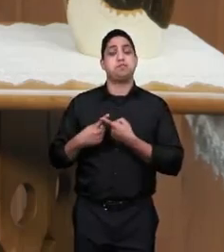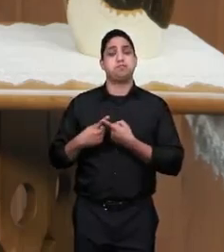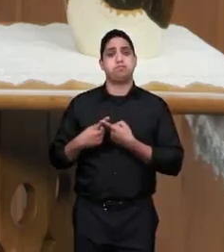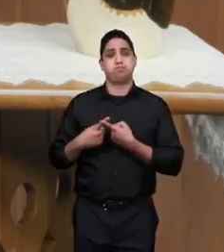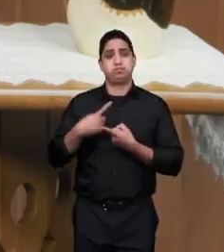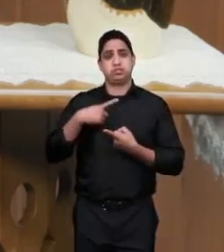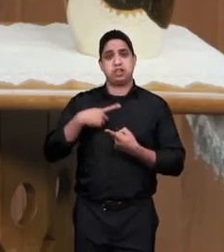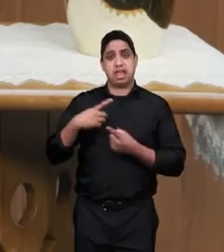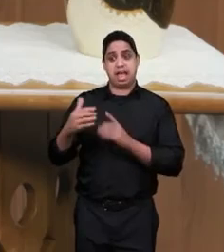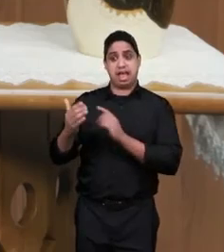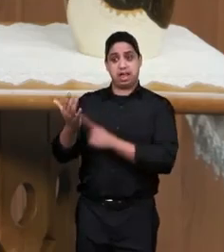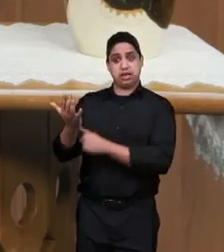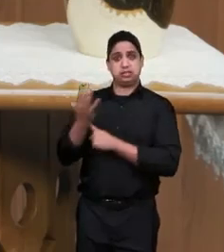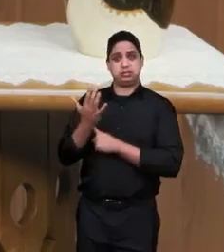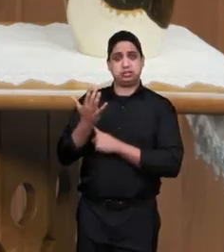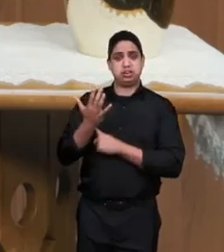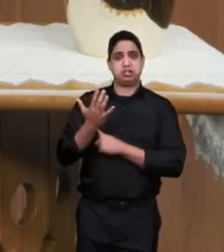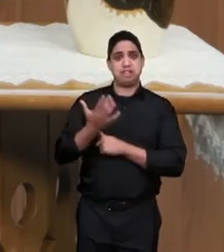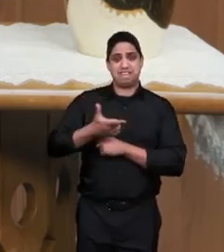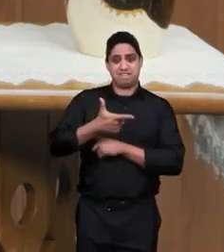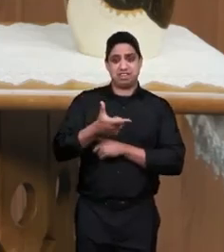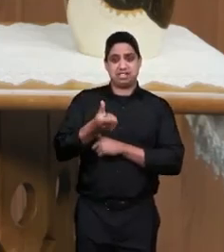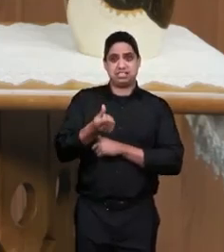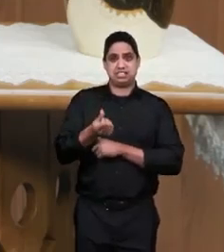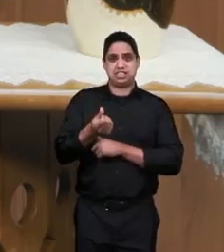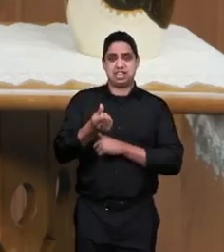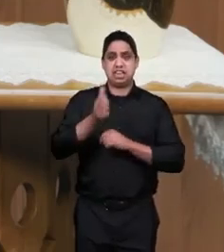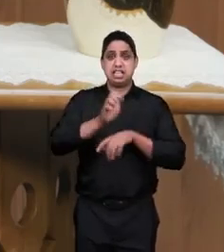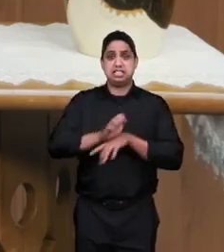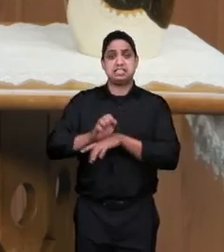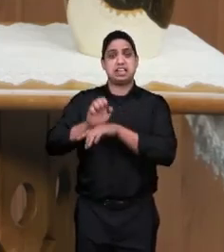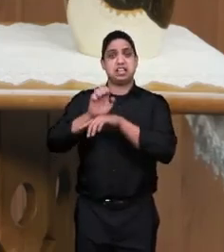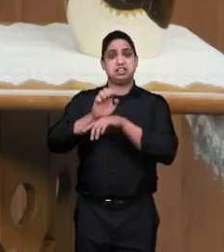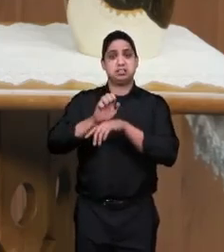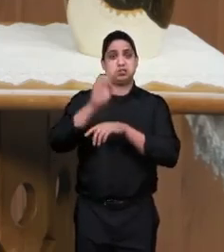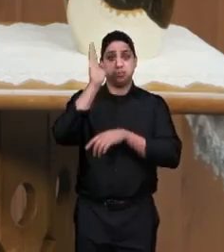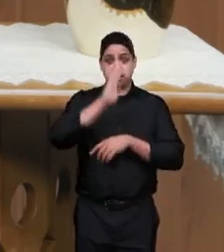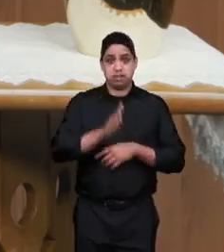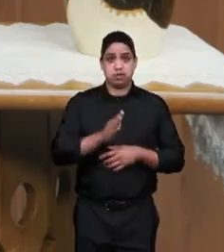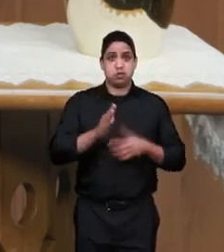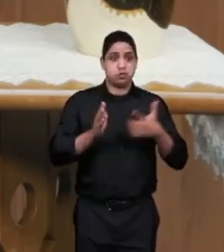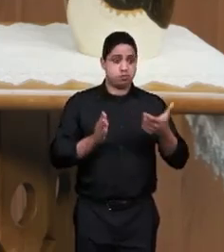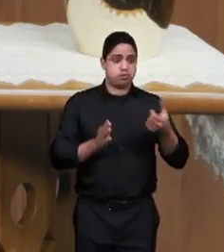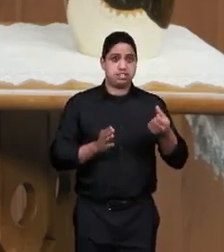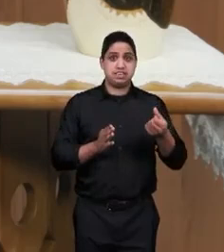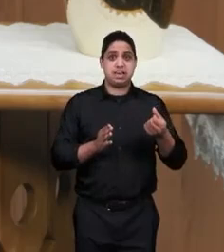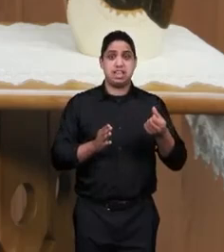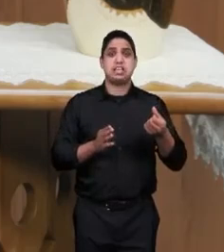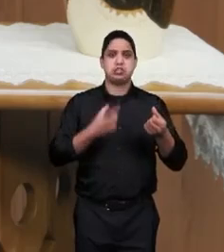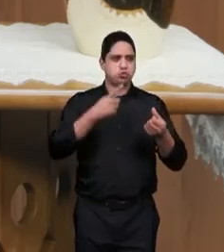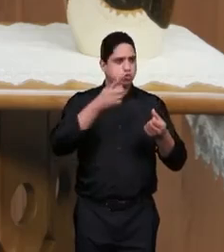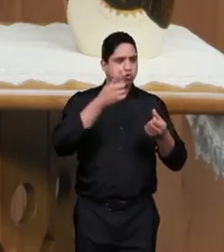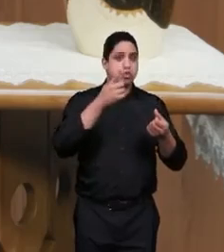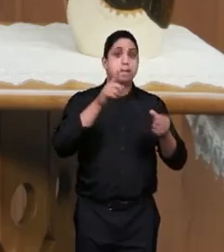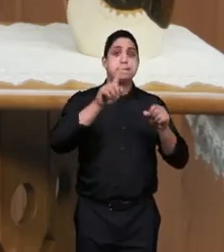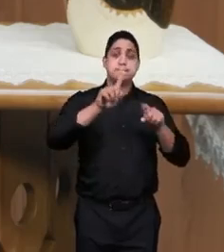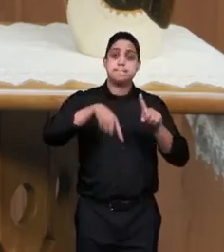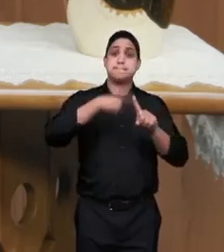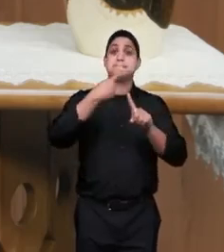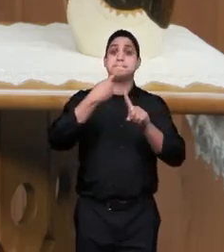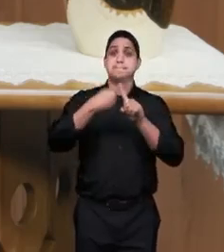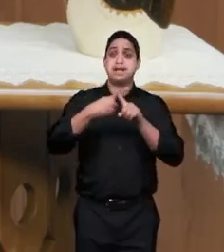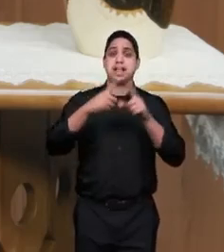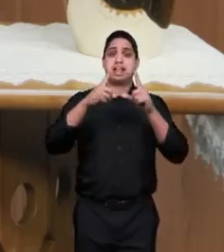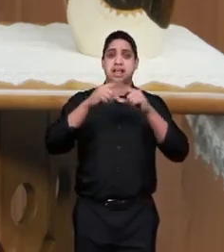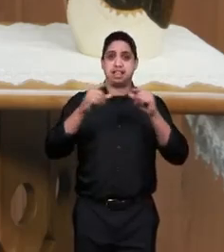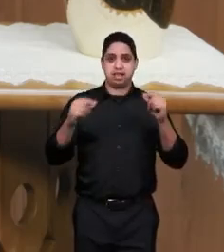people participating there and sending their contributions from 27 states in Brazil